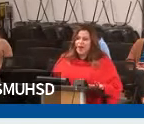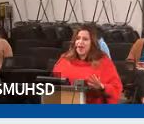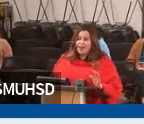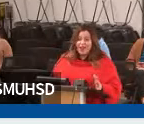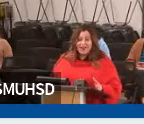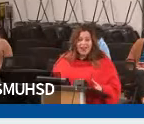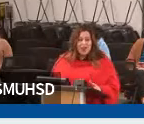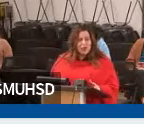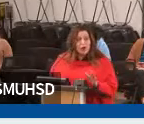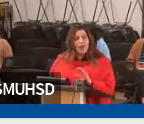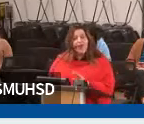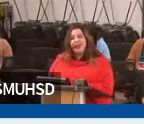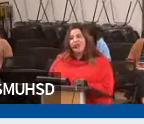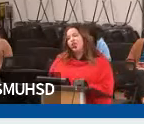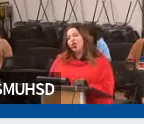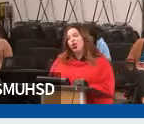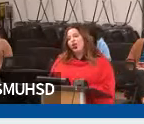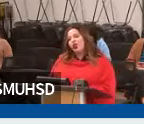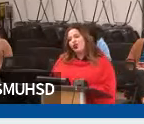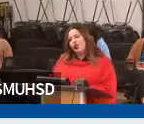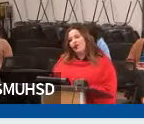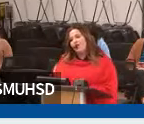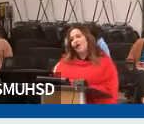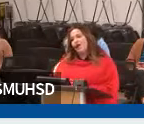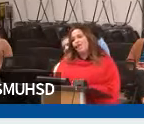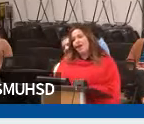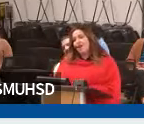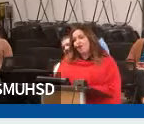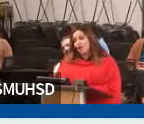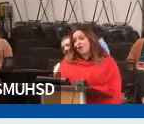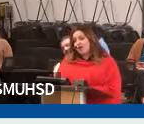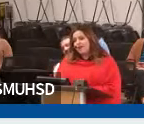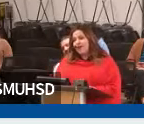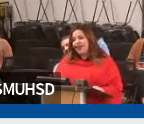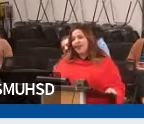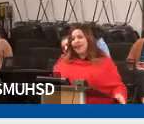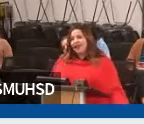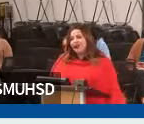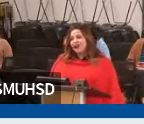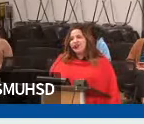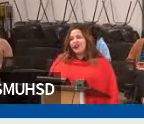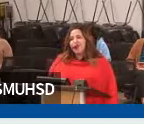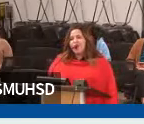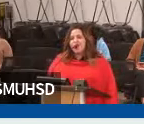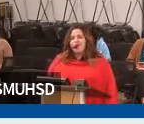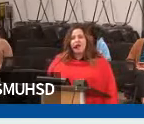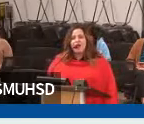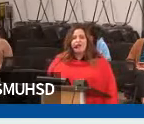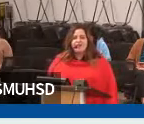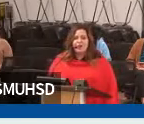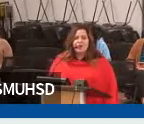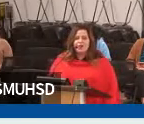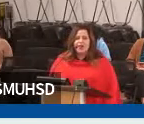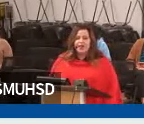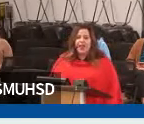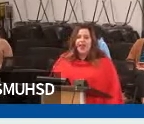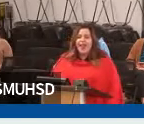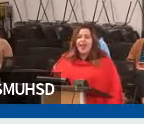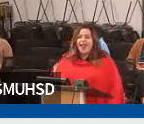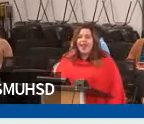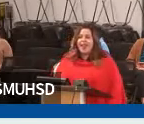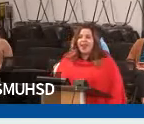advanced algebra into our college level math courses. In addition to that, we are in the process of sourcing